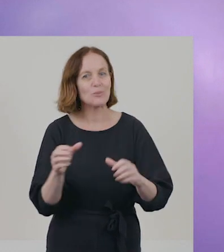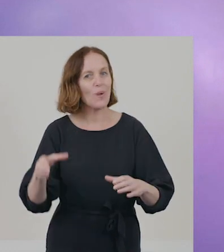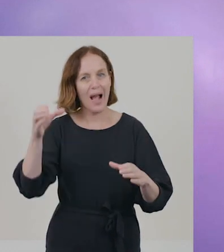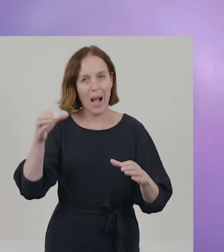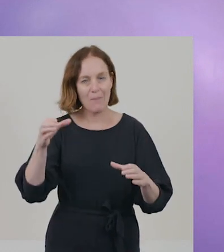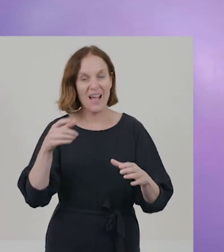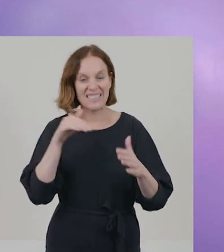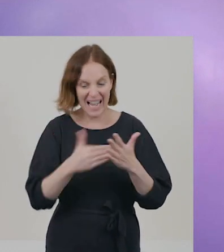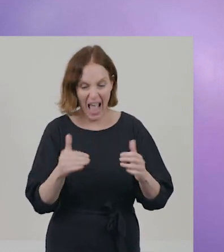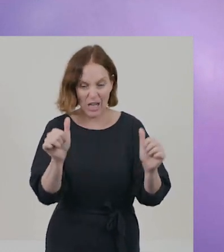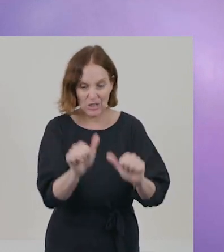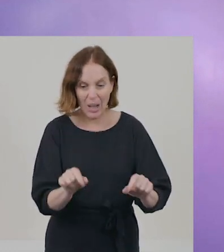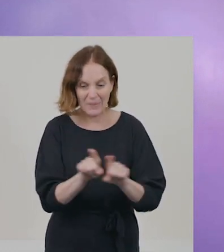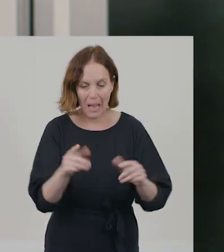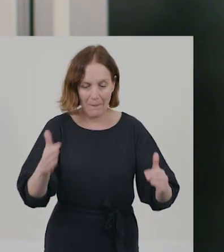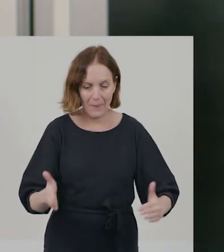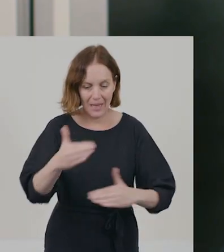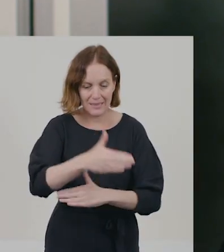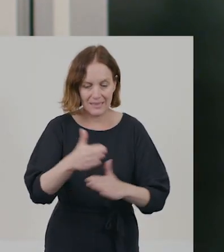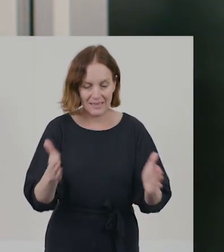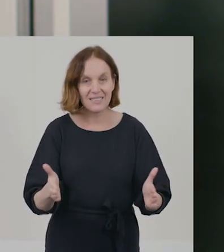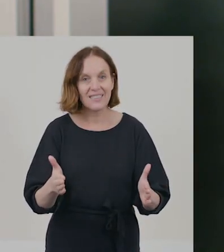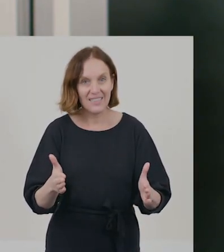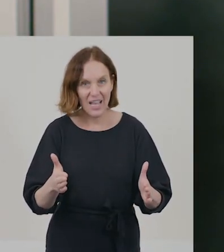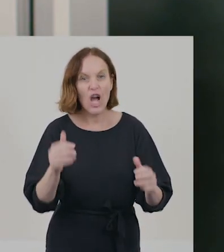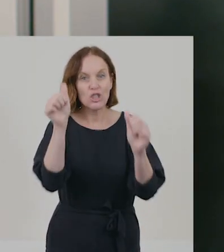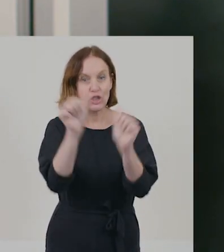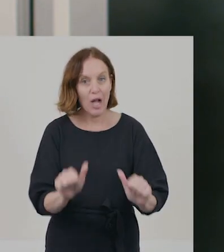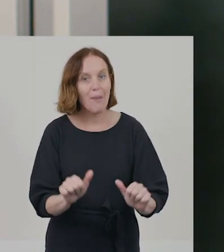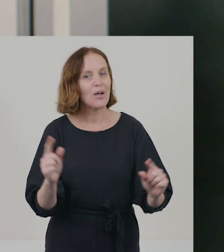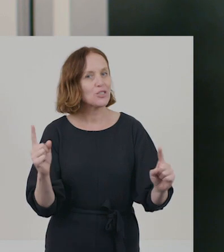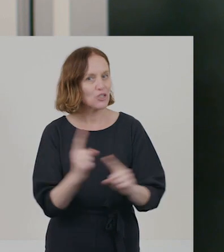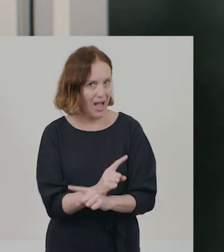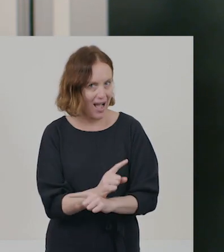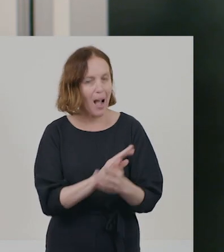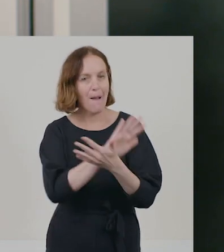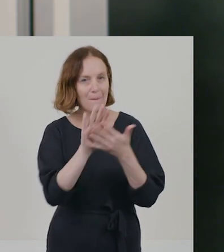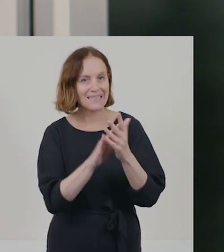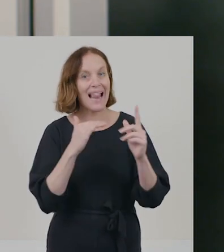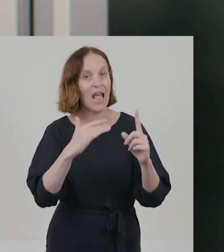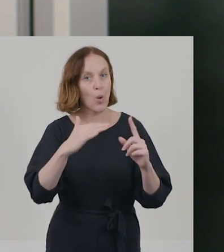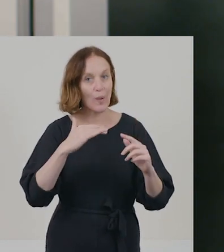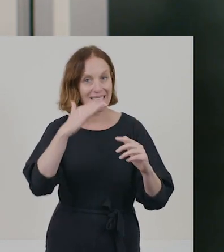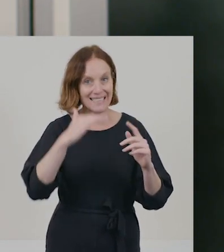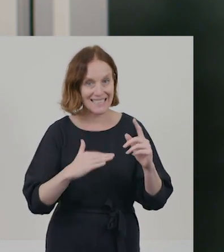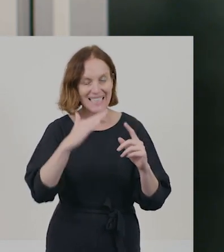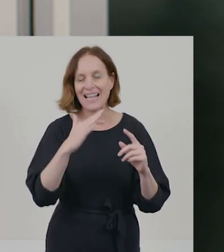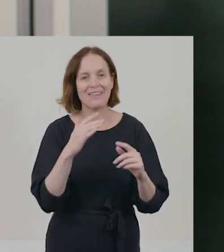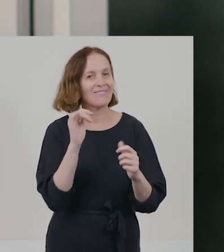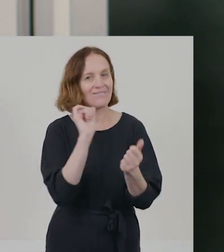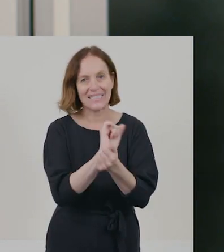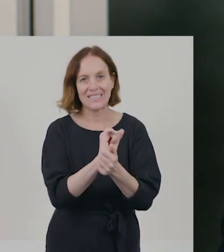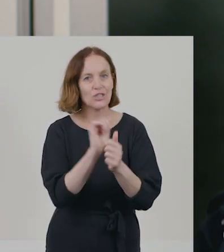It's taken on the shape of the container, so its shape has changed. This means that liquids do not have a fixed